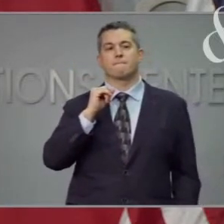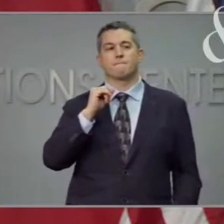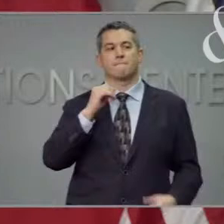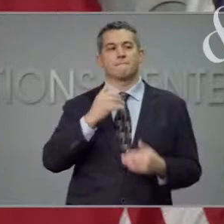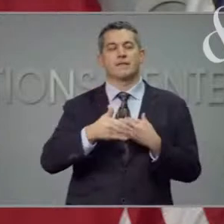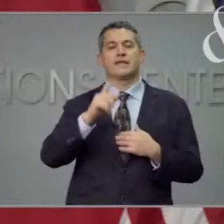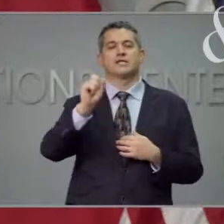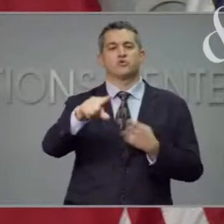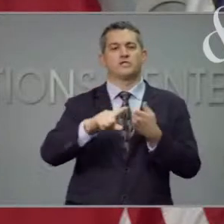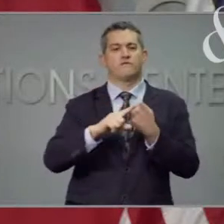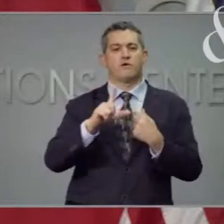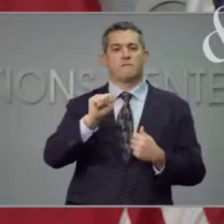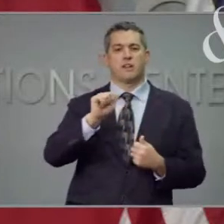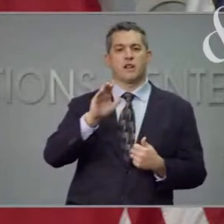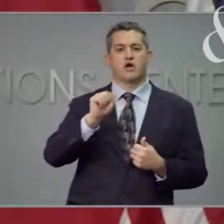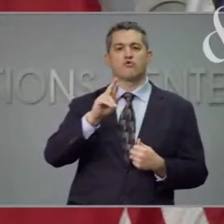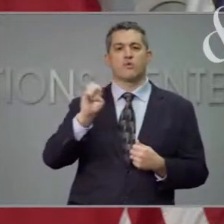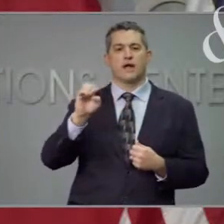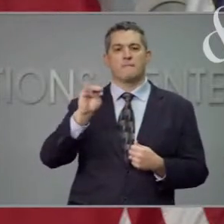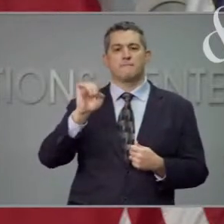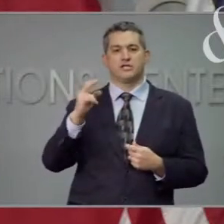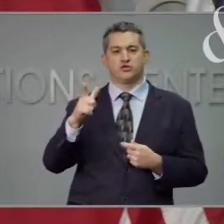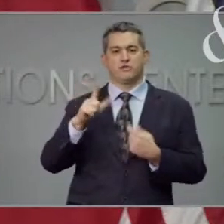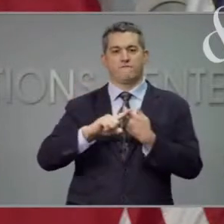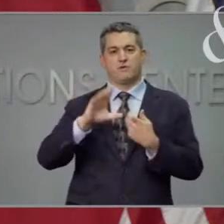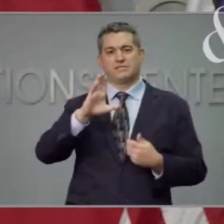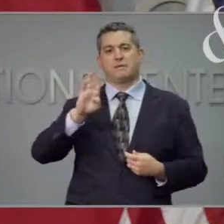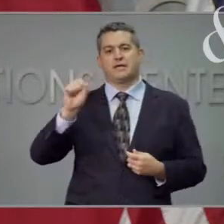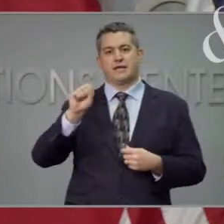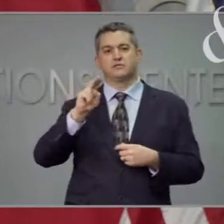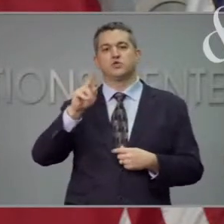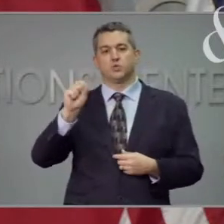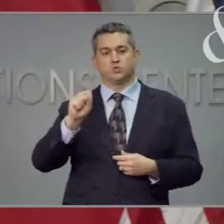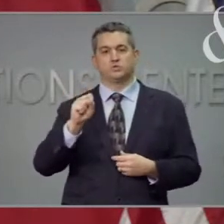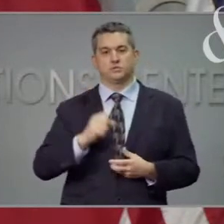Next question is from Lecrae Mitchell with CBS News.